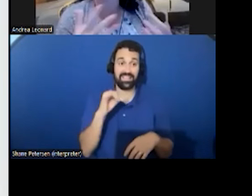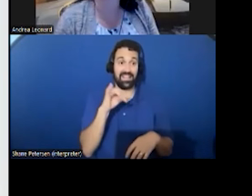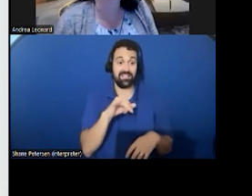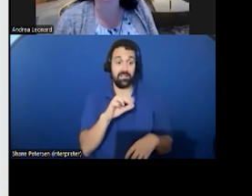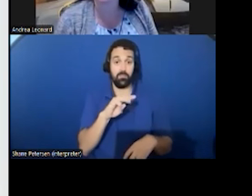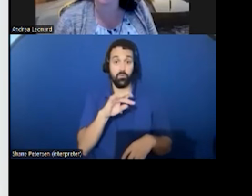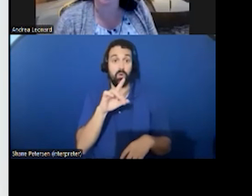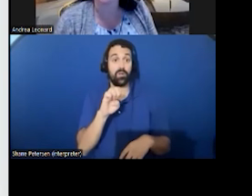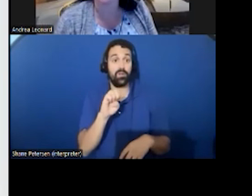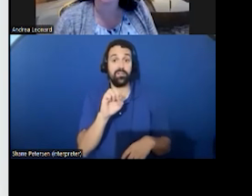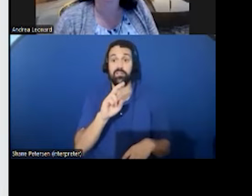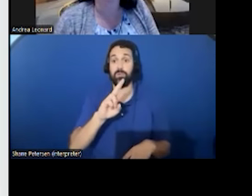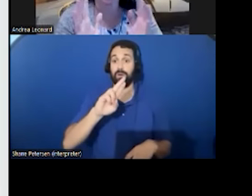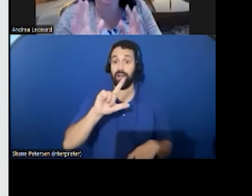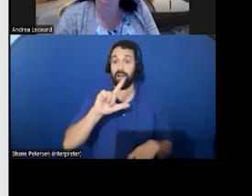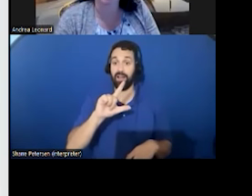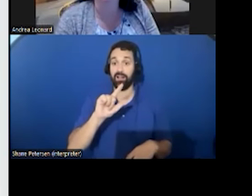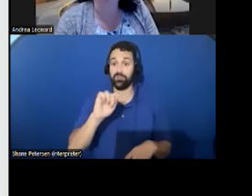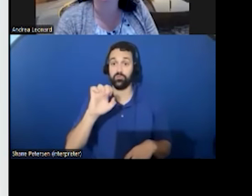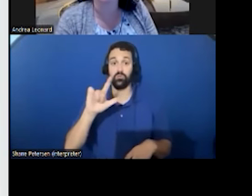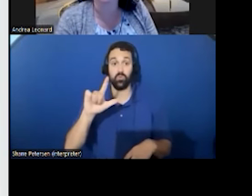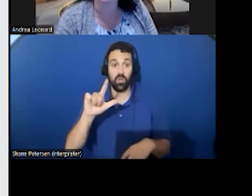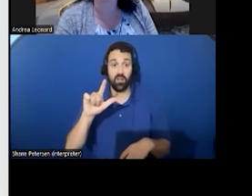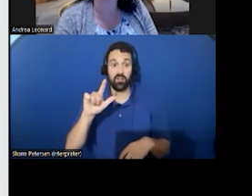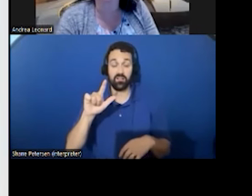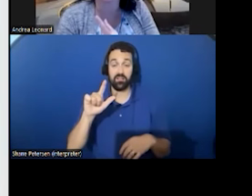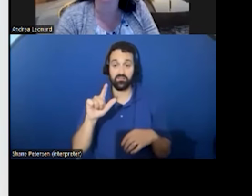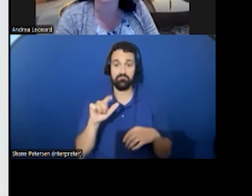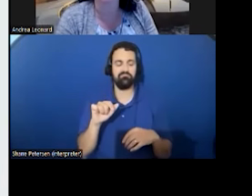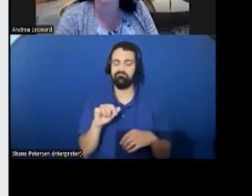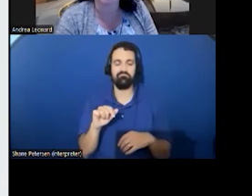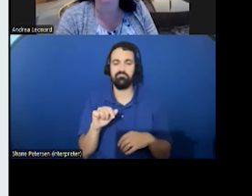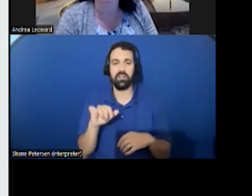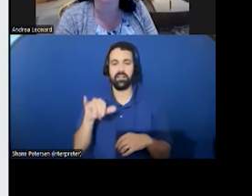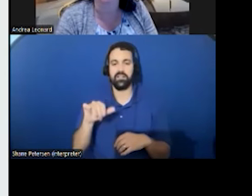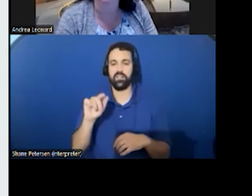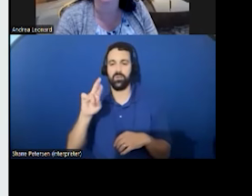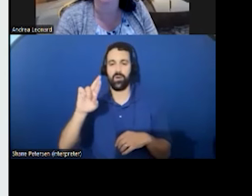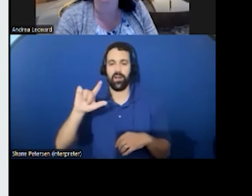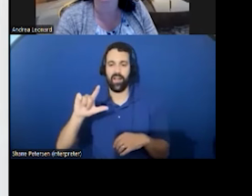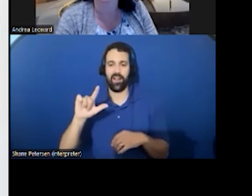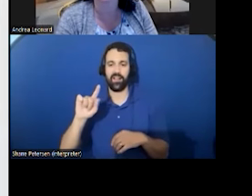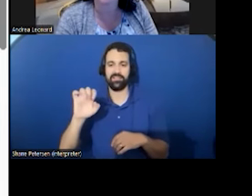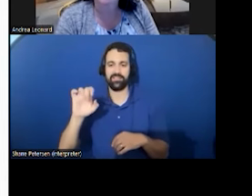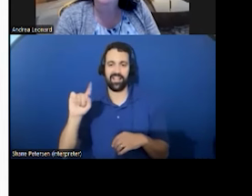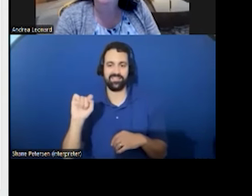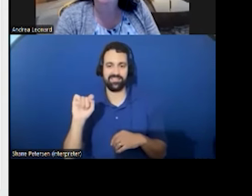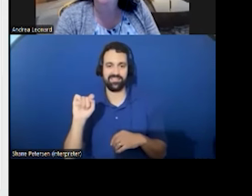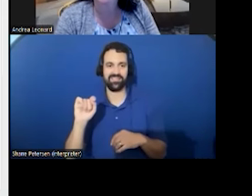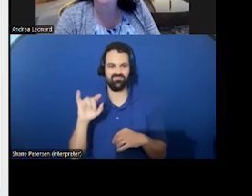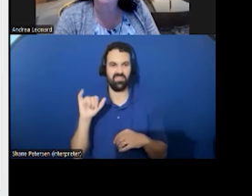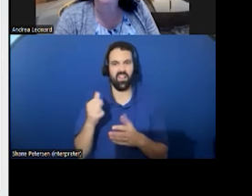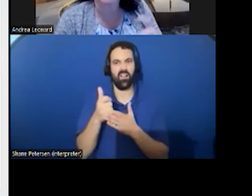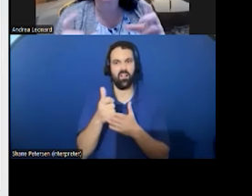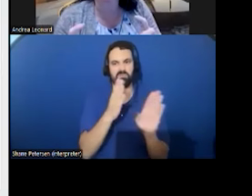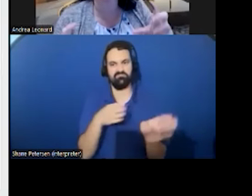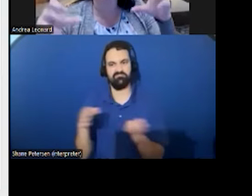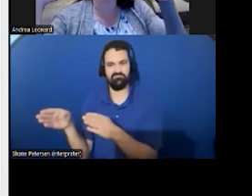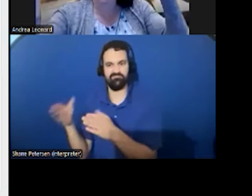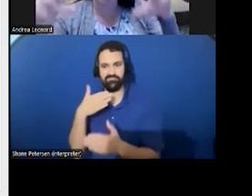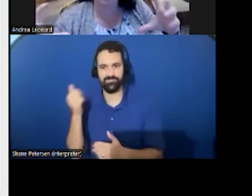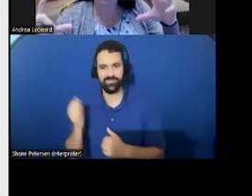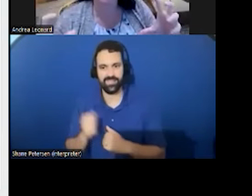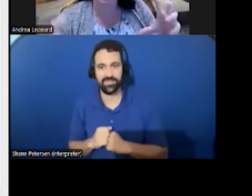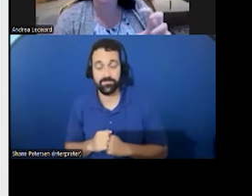just hyperlinked text, which I can do in Moodle very easily, and I like to use a page to organize those. If I need